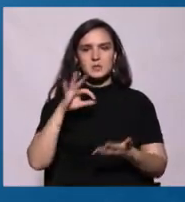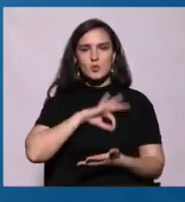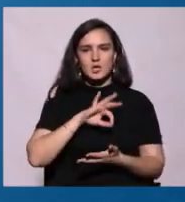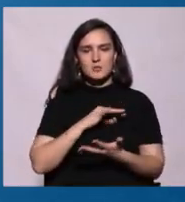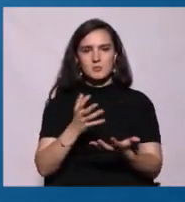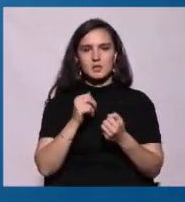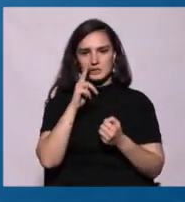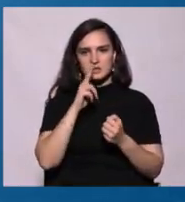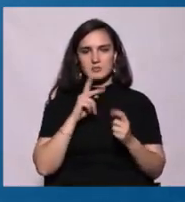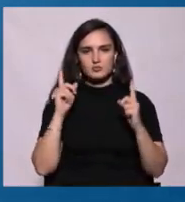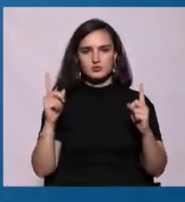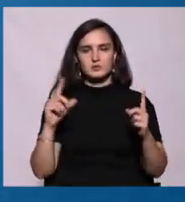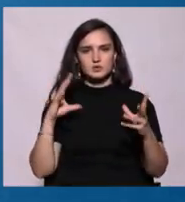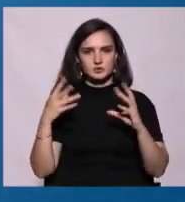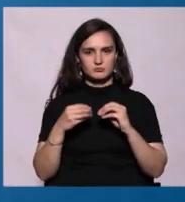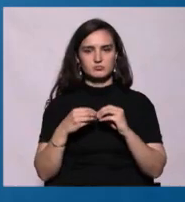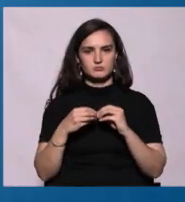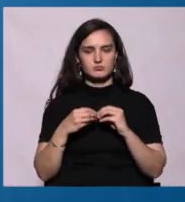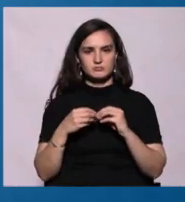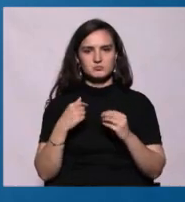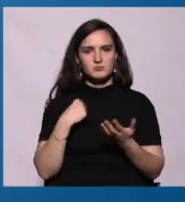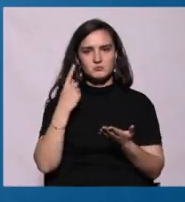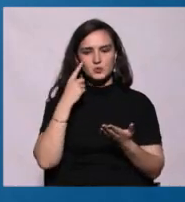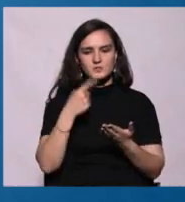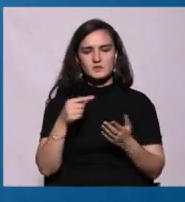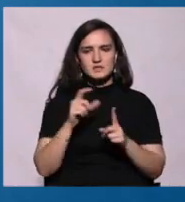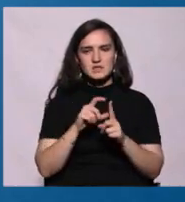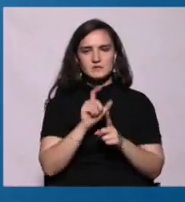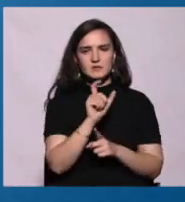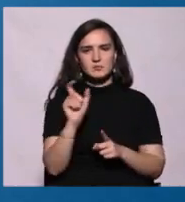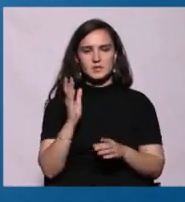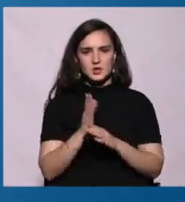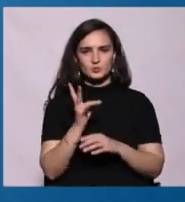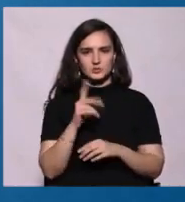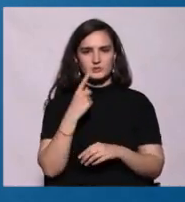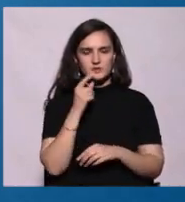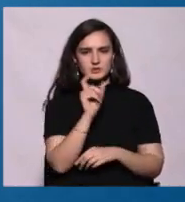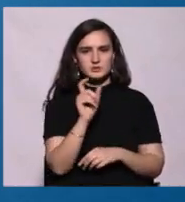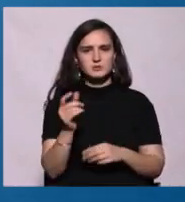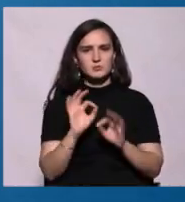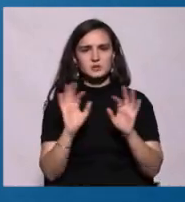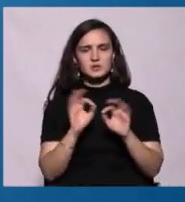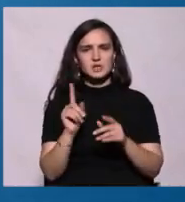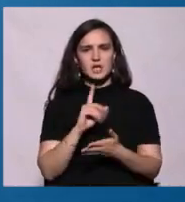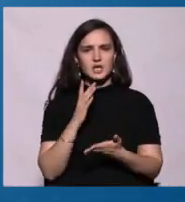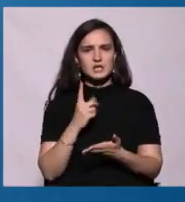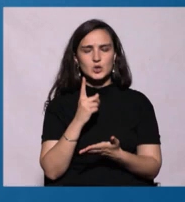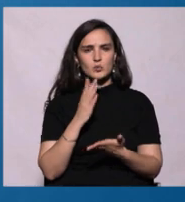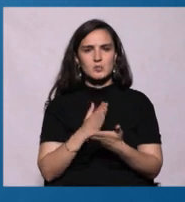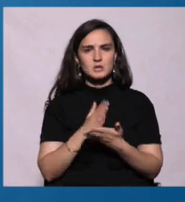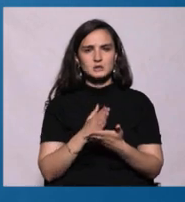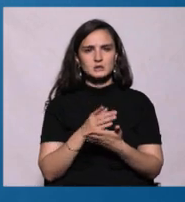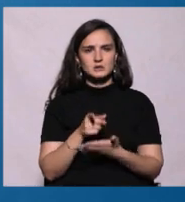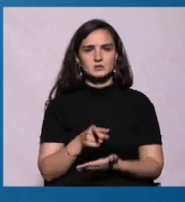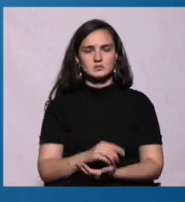3 months. Mr. Carter, I see that some of the words here are highlighted. Can you please explain why is that